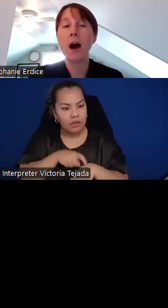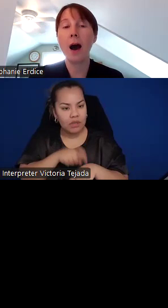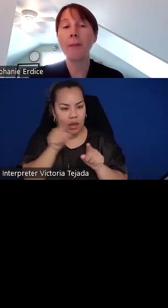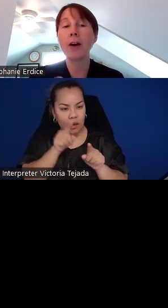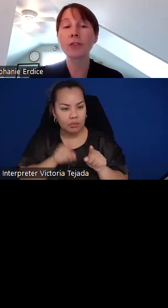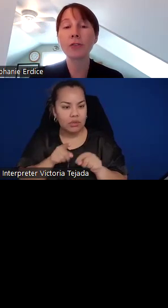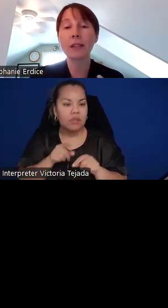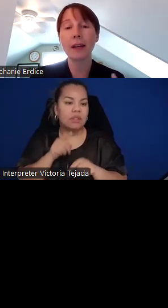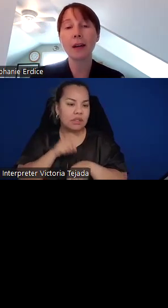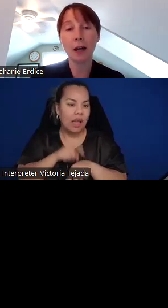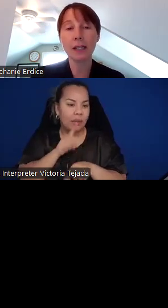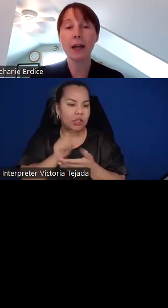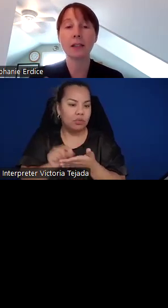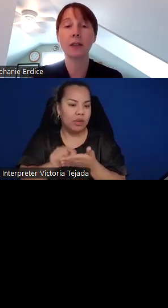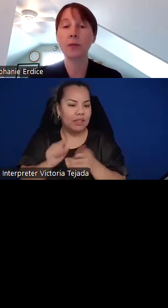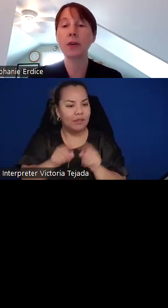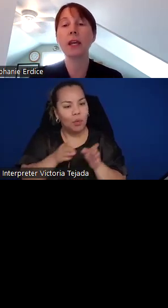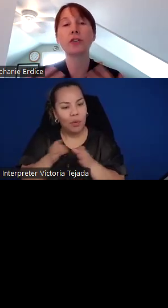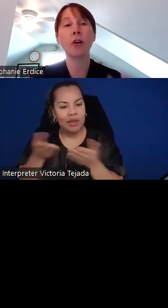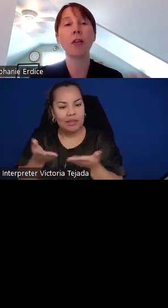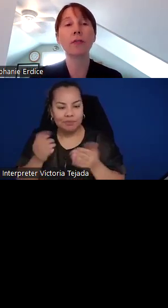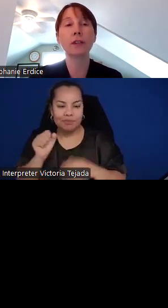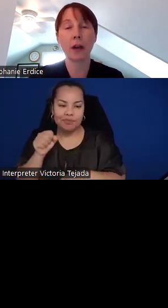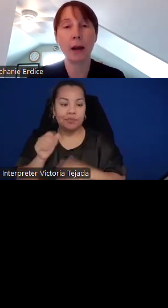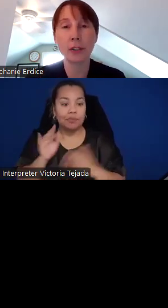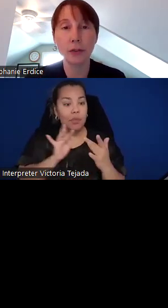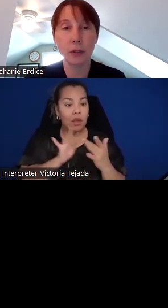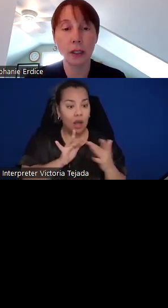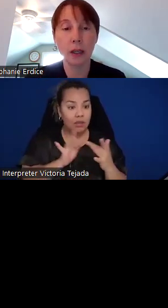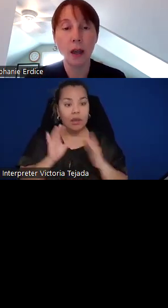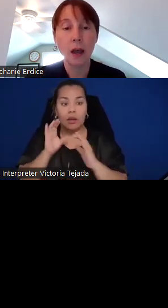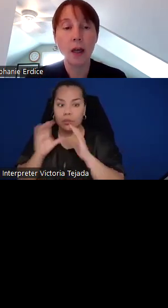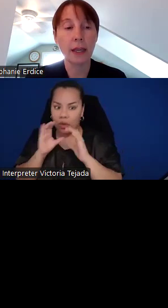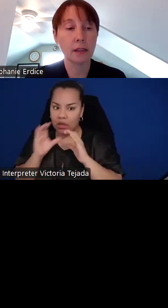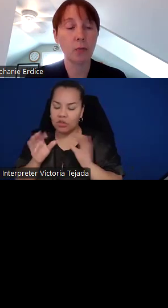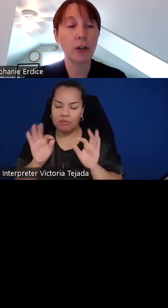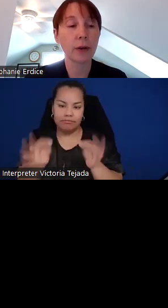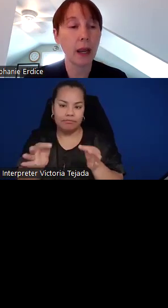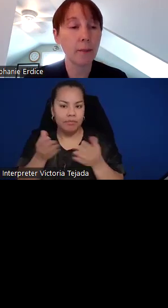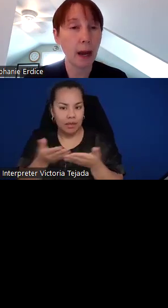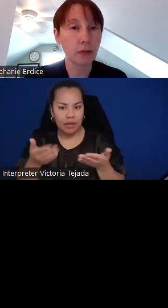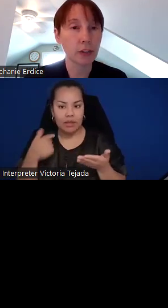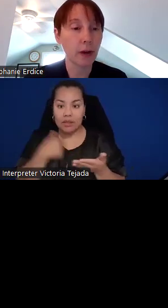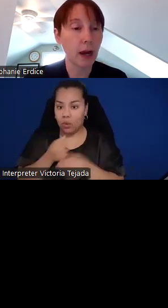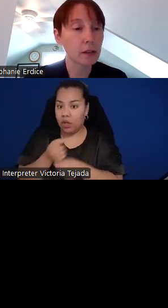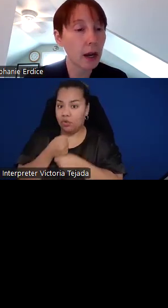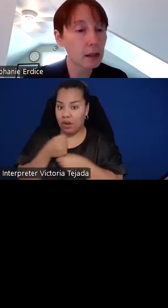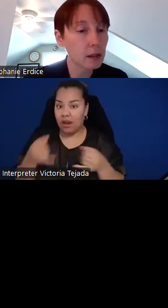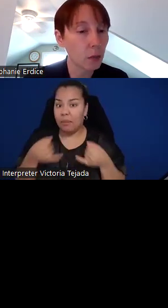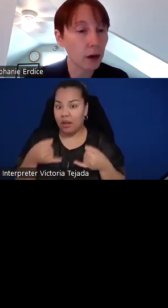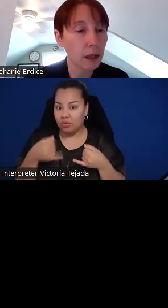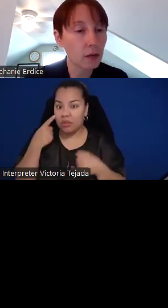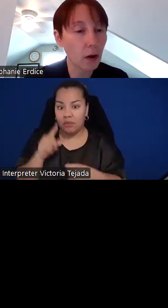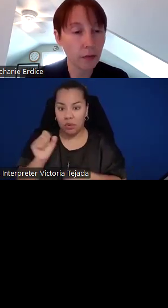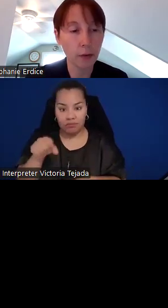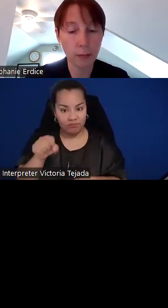ways. I also see like contact and communication. All of these are absolutely things that we create boundaries around. So